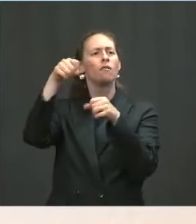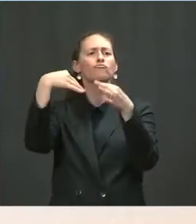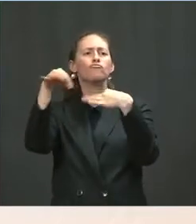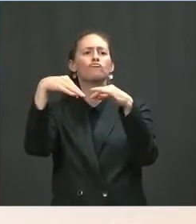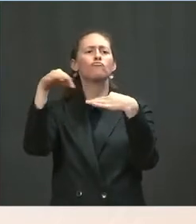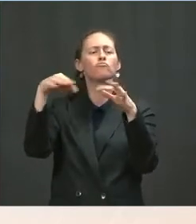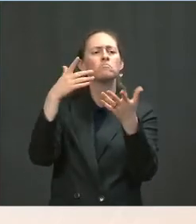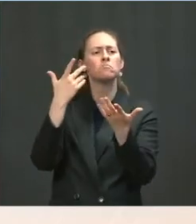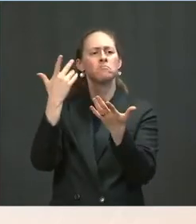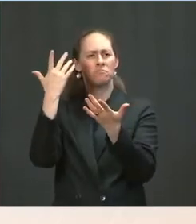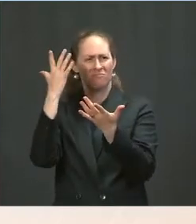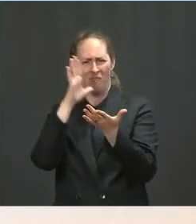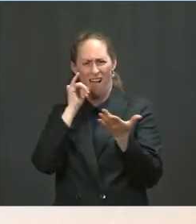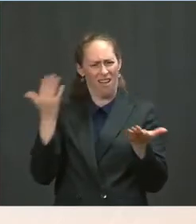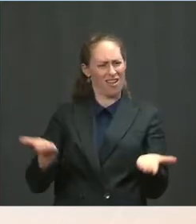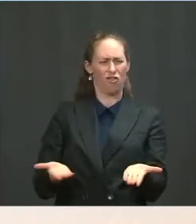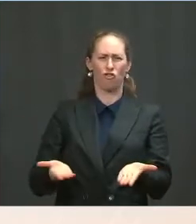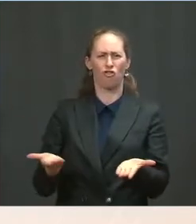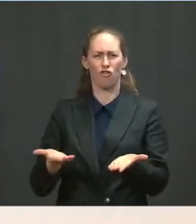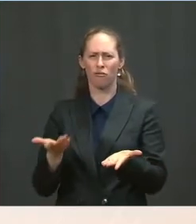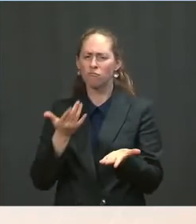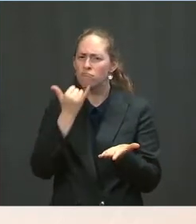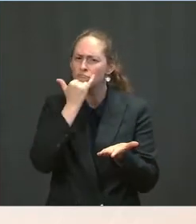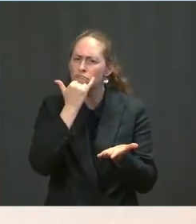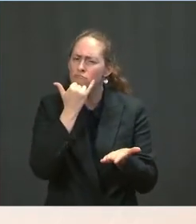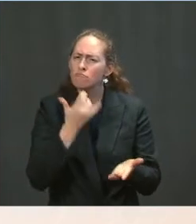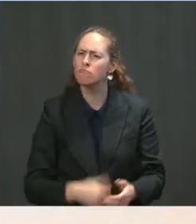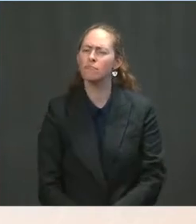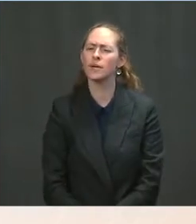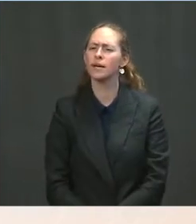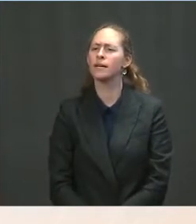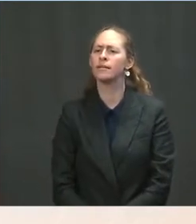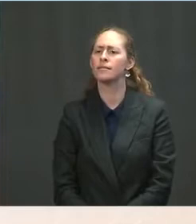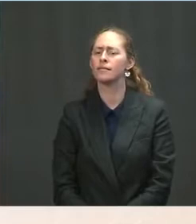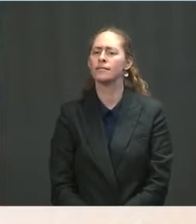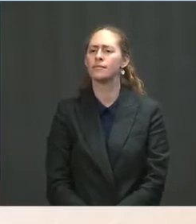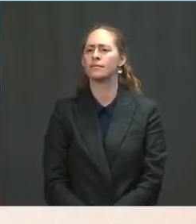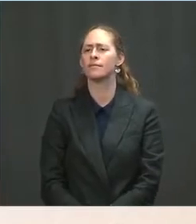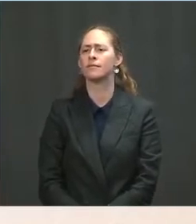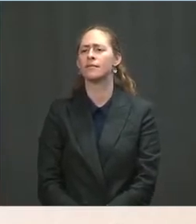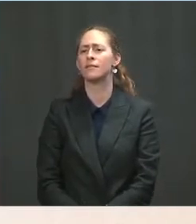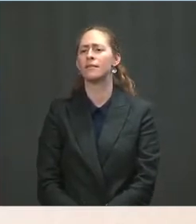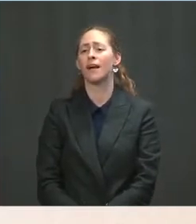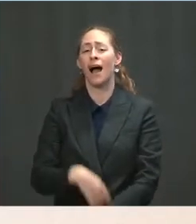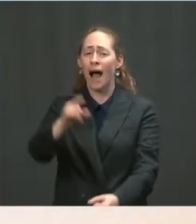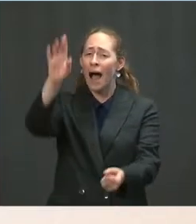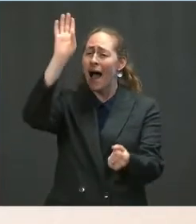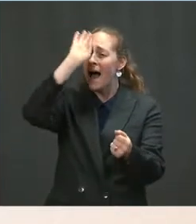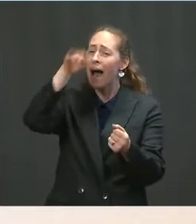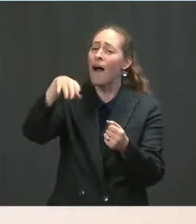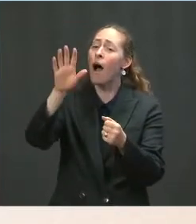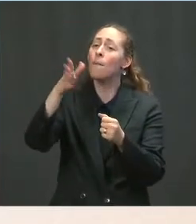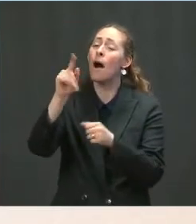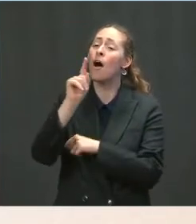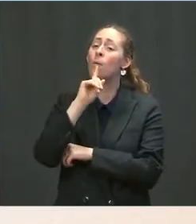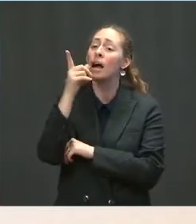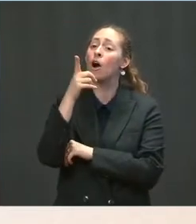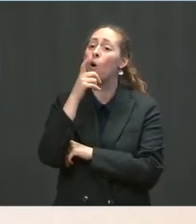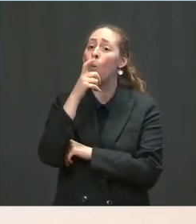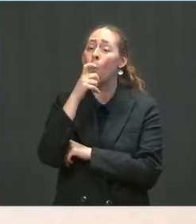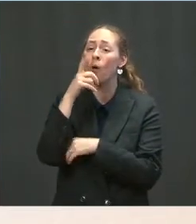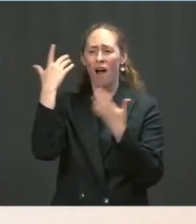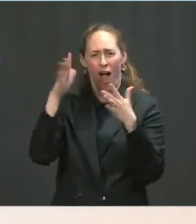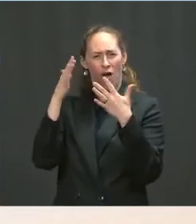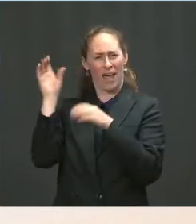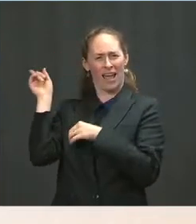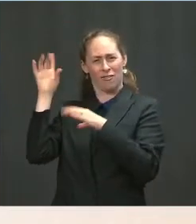I would argue that we had the President of the United States speak to this yesterday. He gave a more than 30-minute